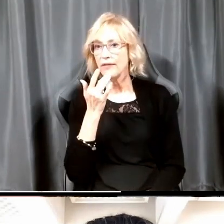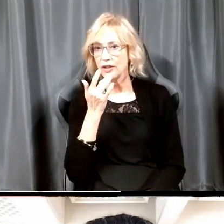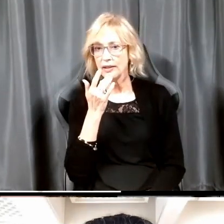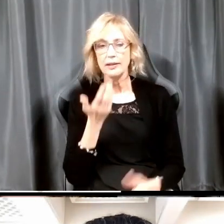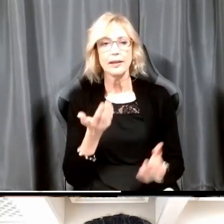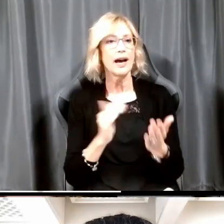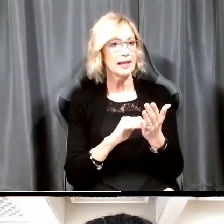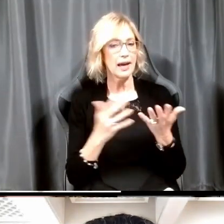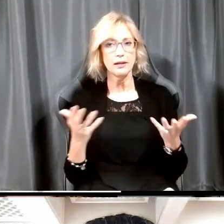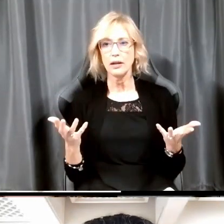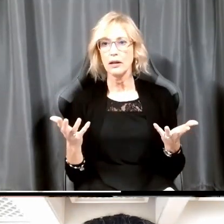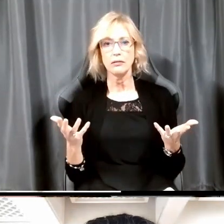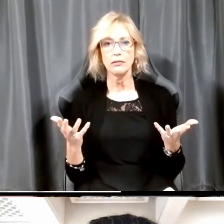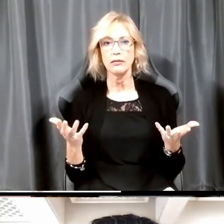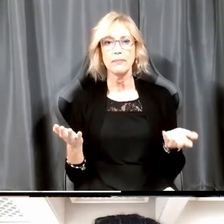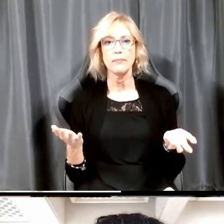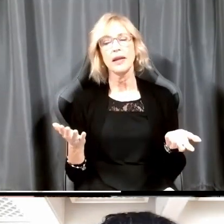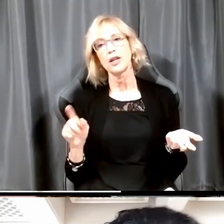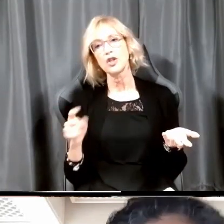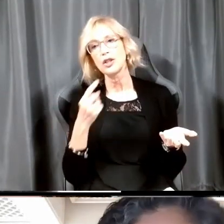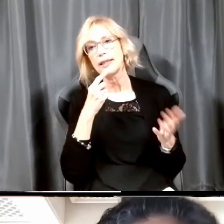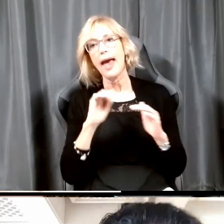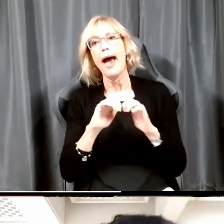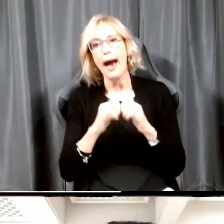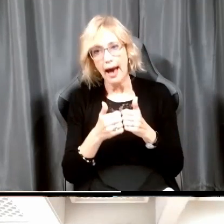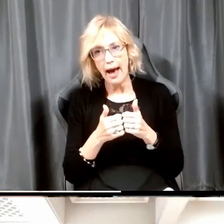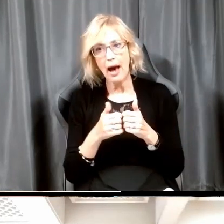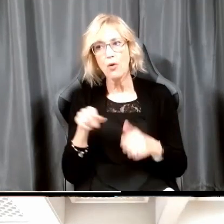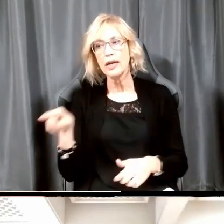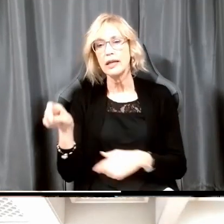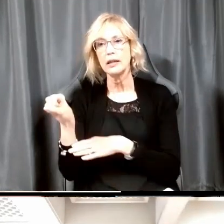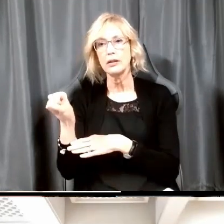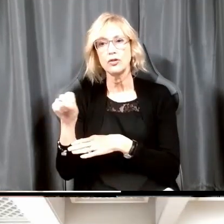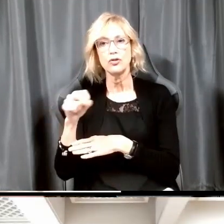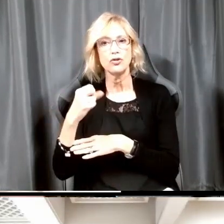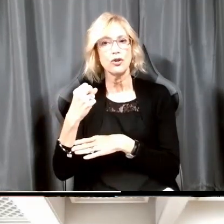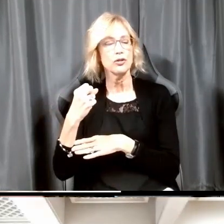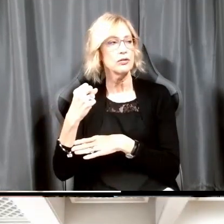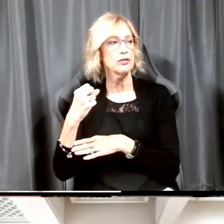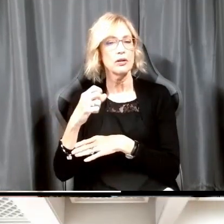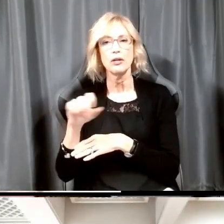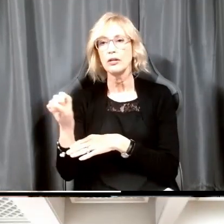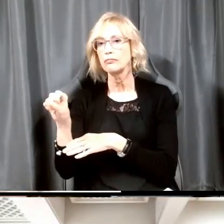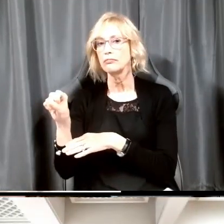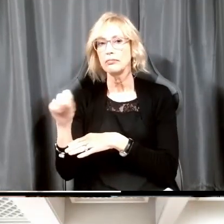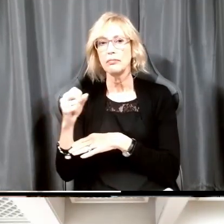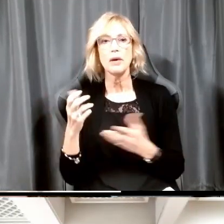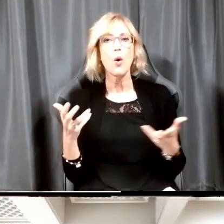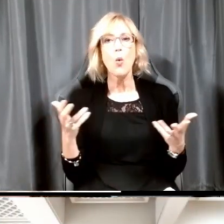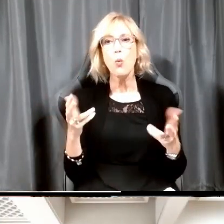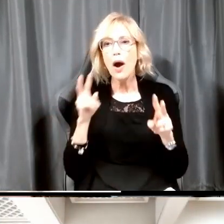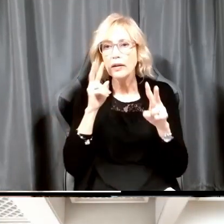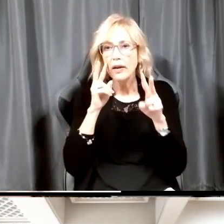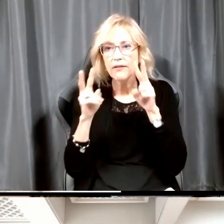at I should say how the student turns their head, what visual field